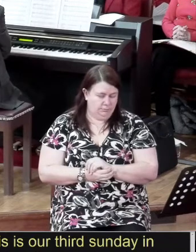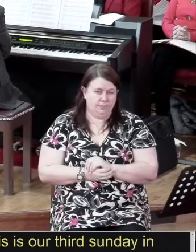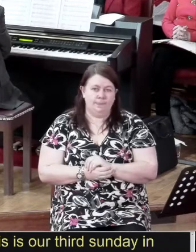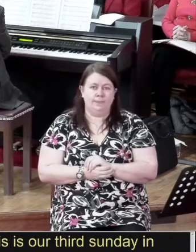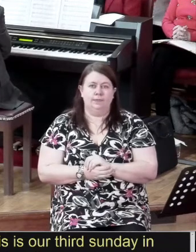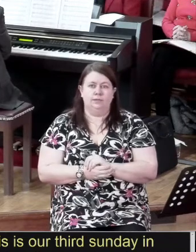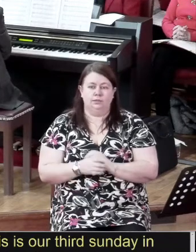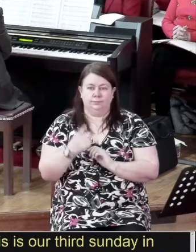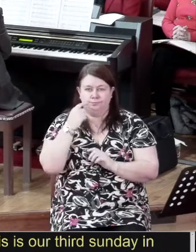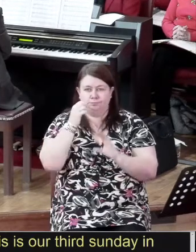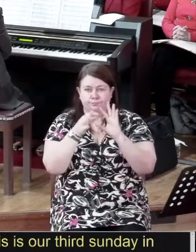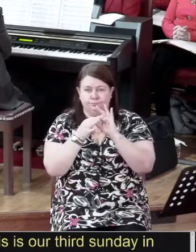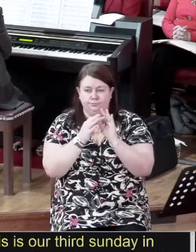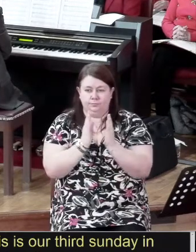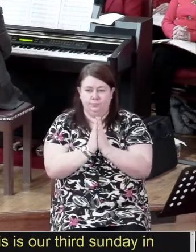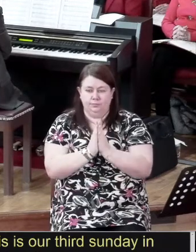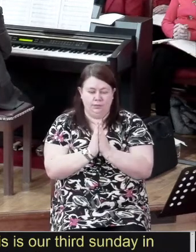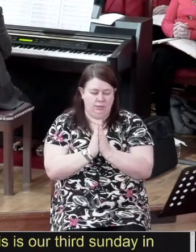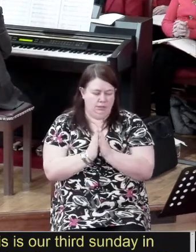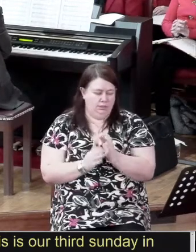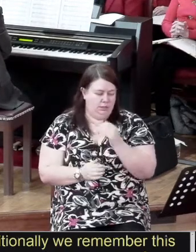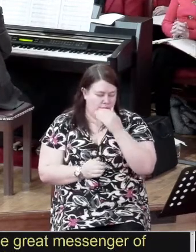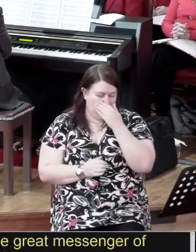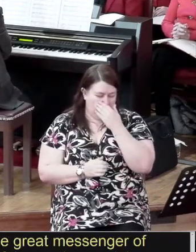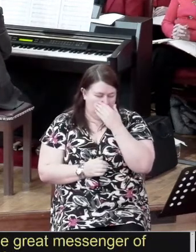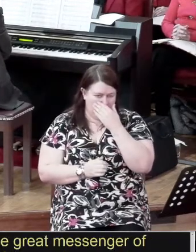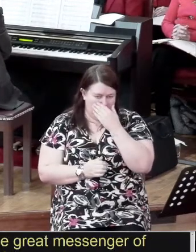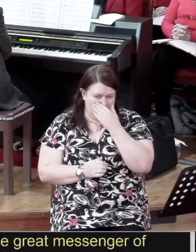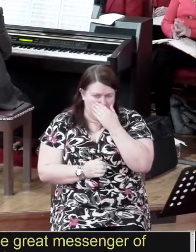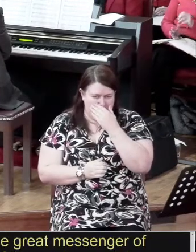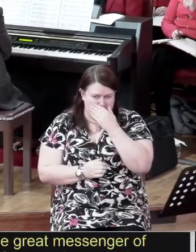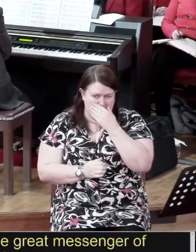Let's join together in prayer. Let us pray.